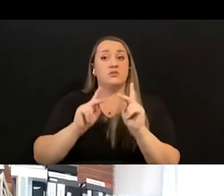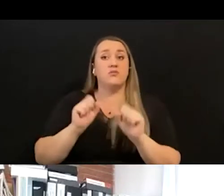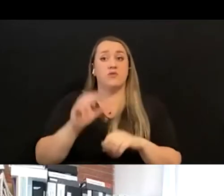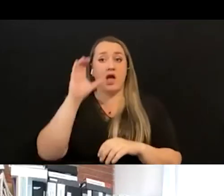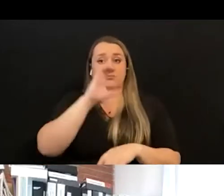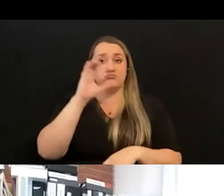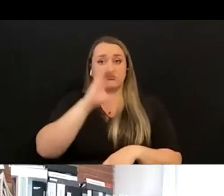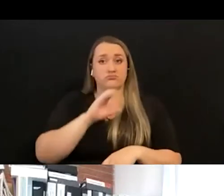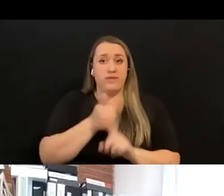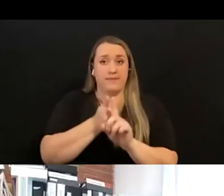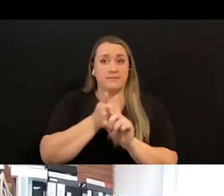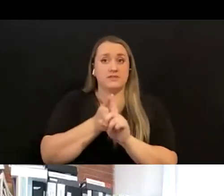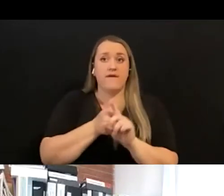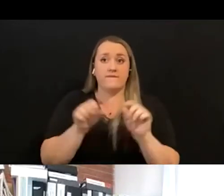search.